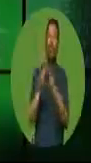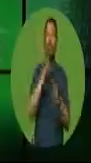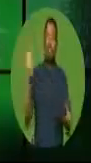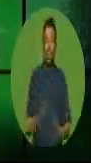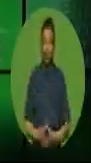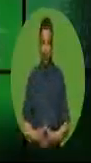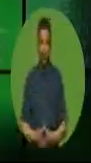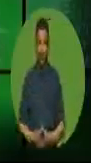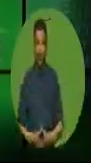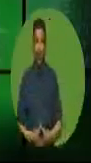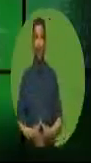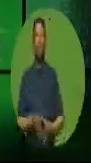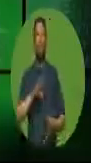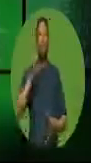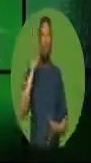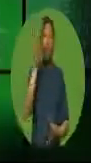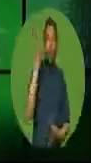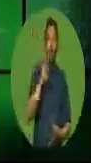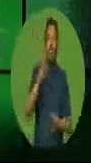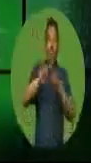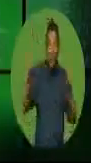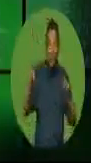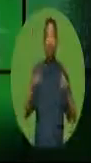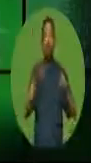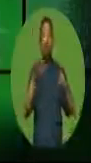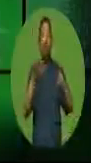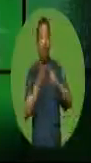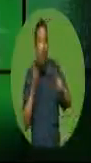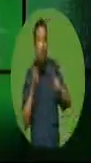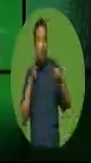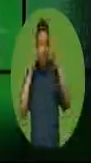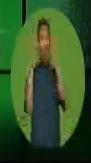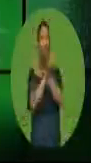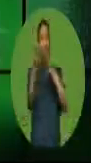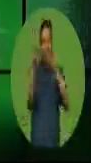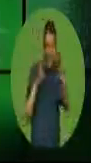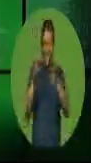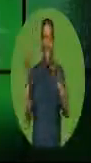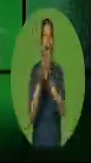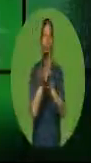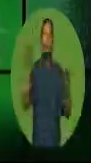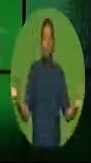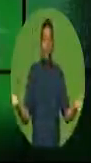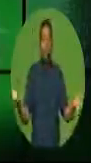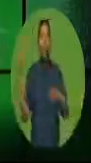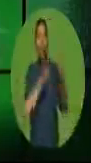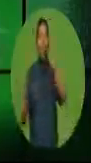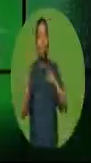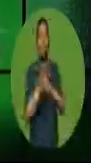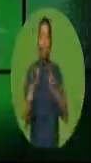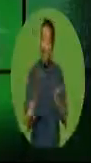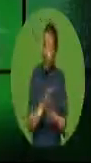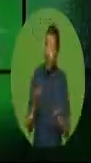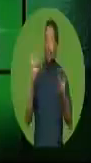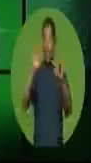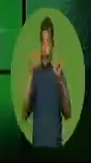efficient nor effective. They were not different from other mismanaged and unproductive